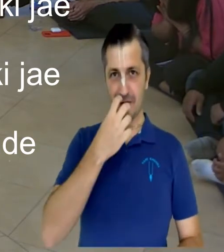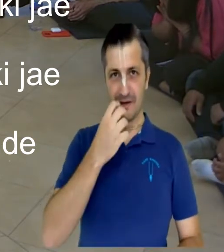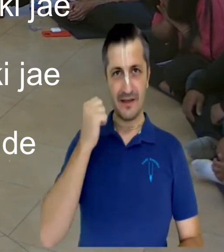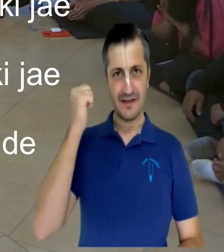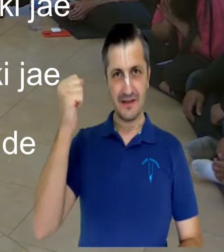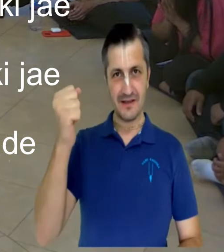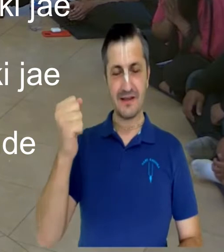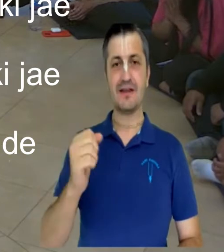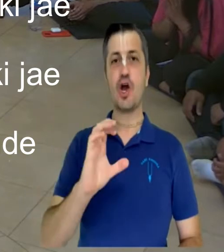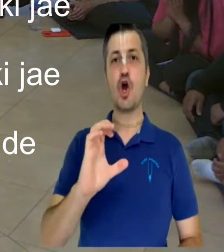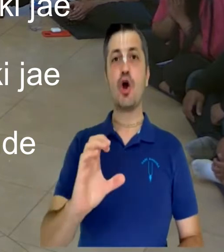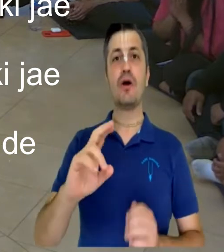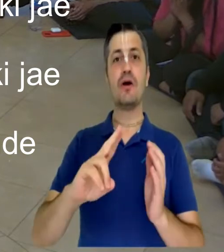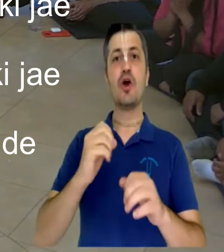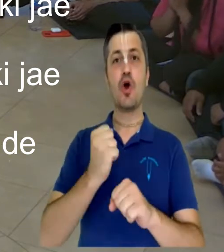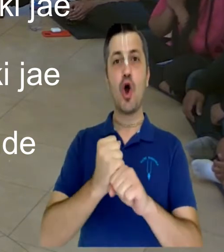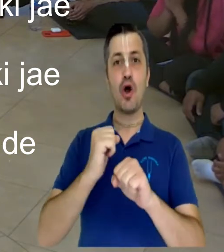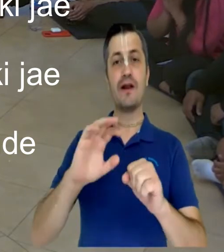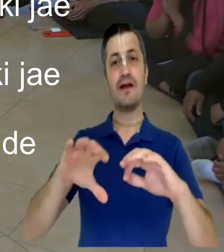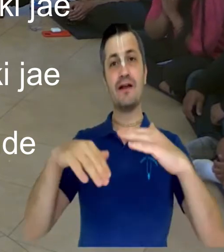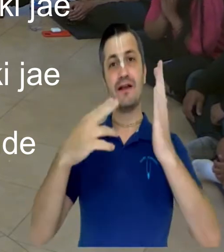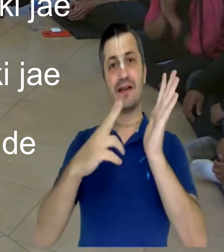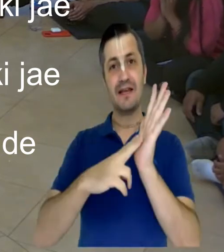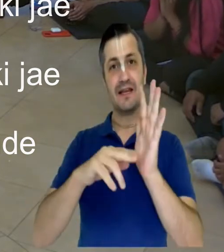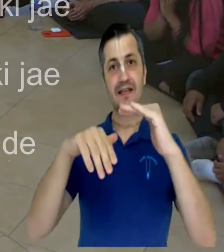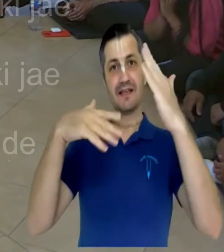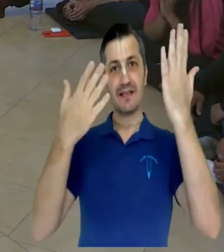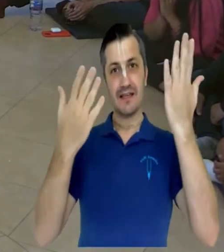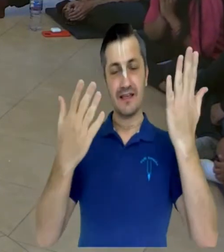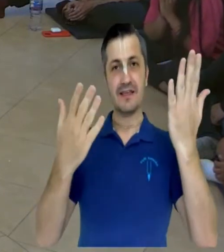Srila Prabhupada ki jai, Gaur Pravanandi, Hari Bol.